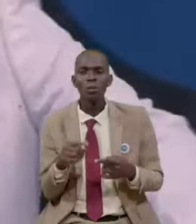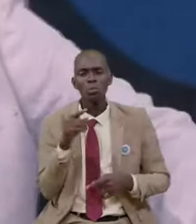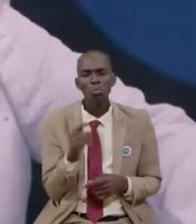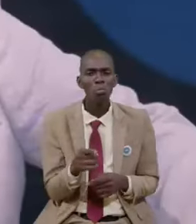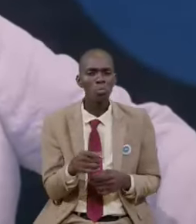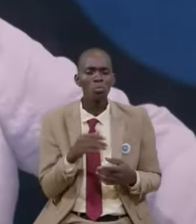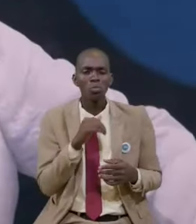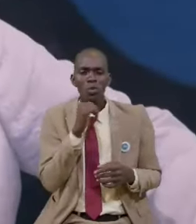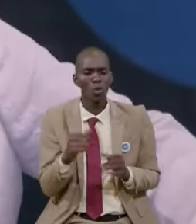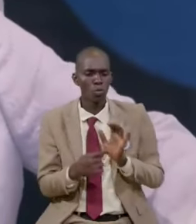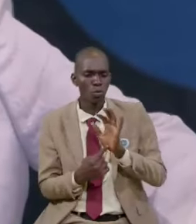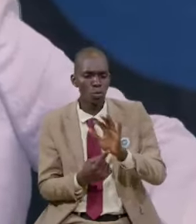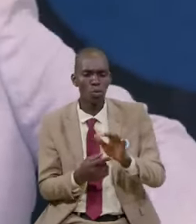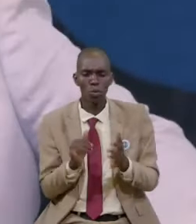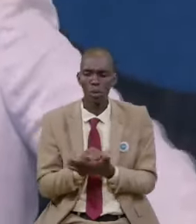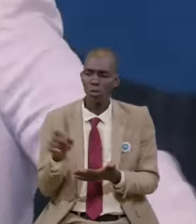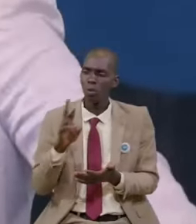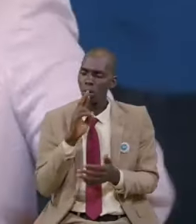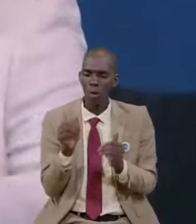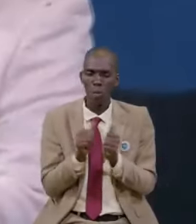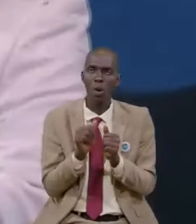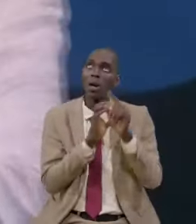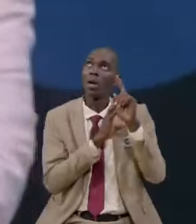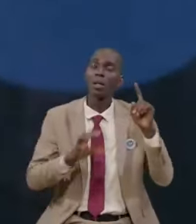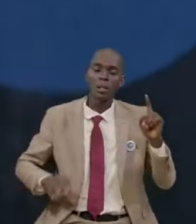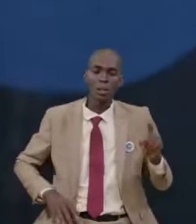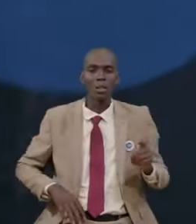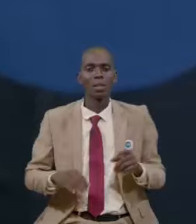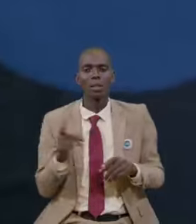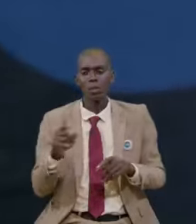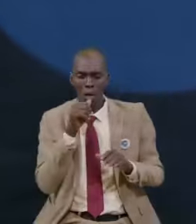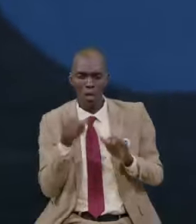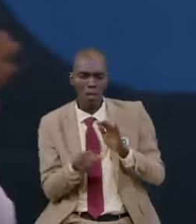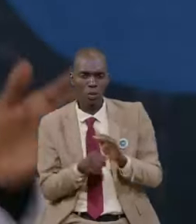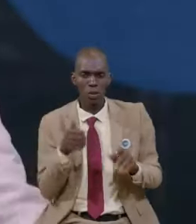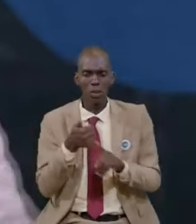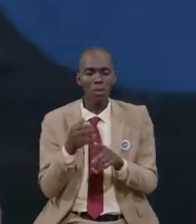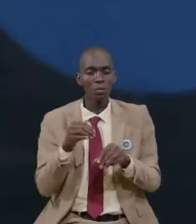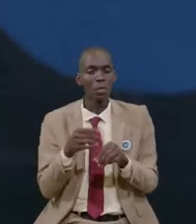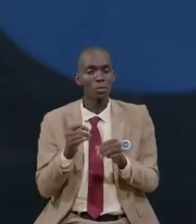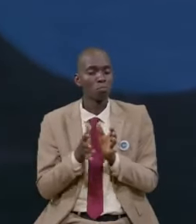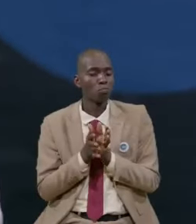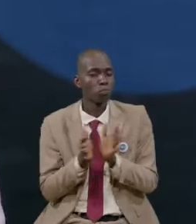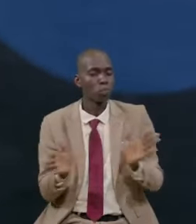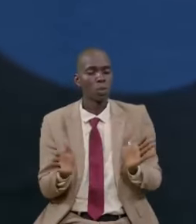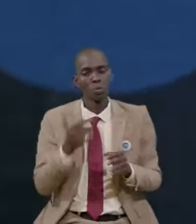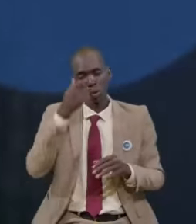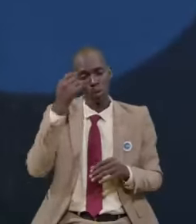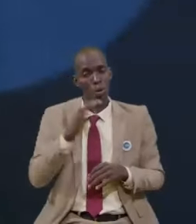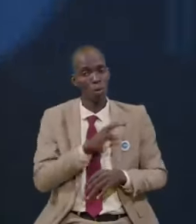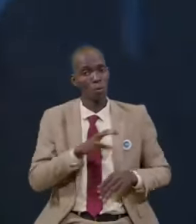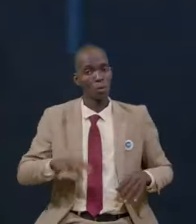live in the public, that's the backsliding. But now, as we come to the Acts of the Apostles,